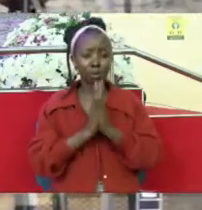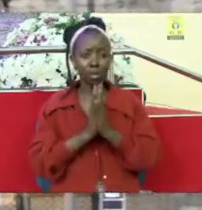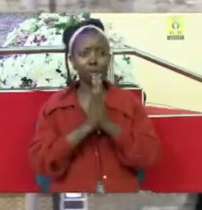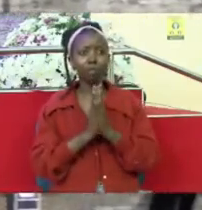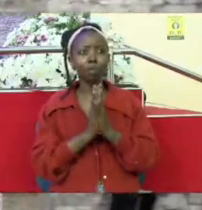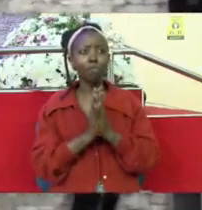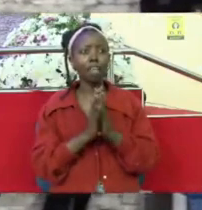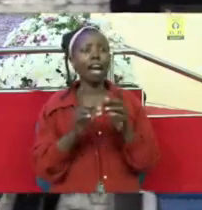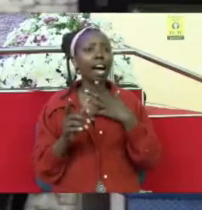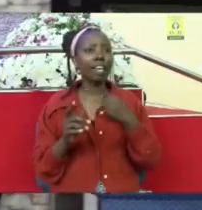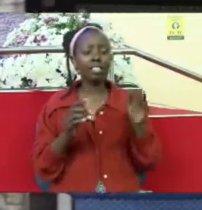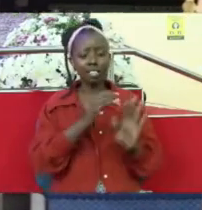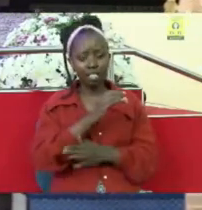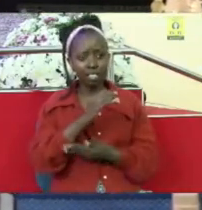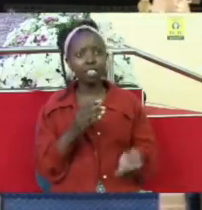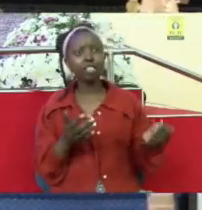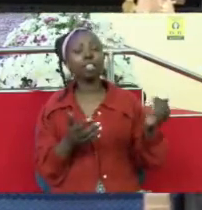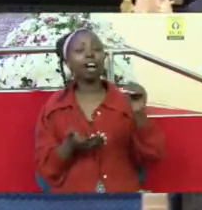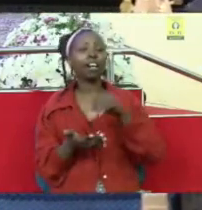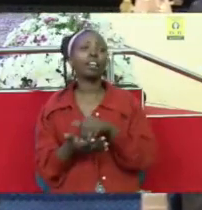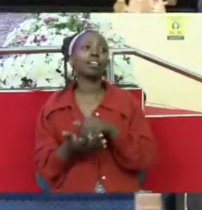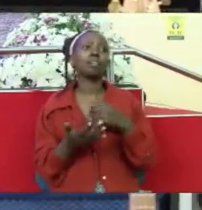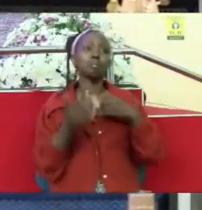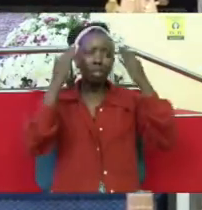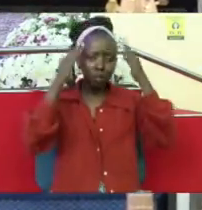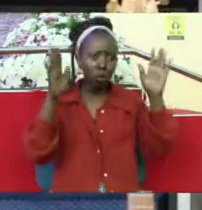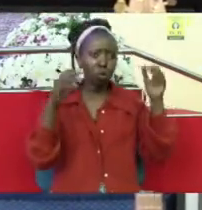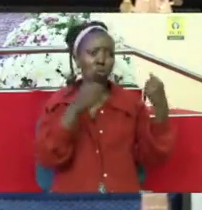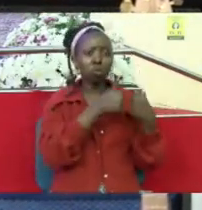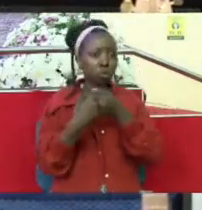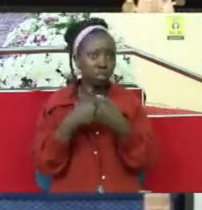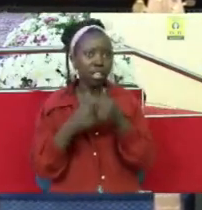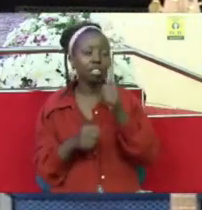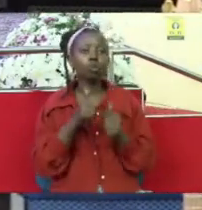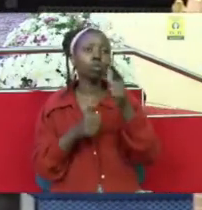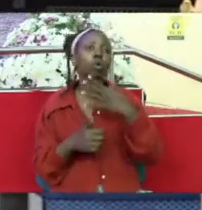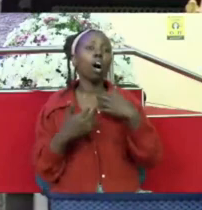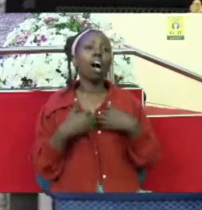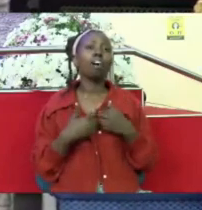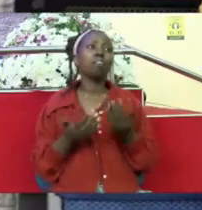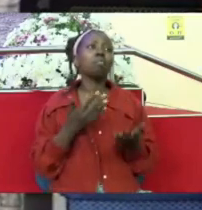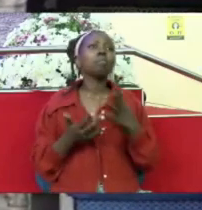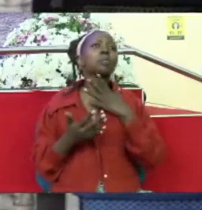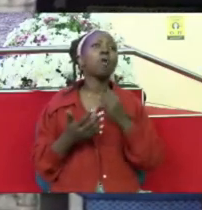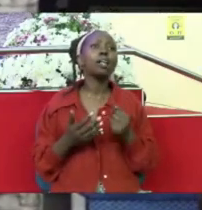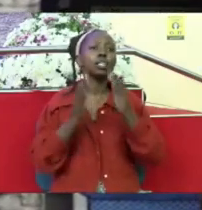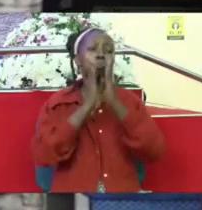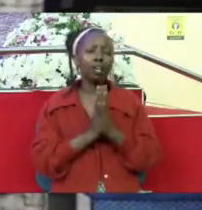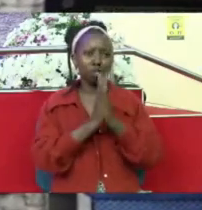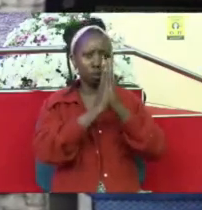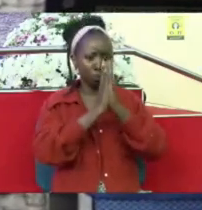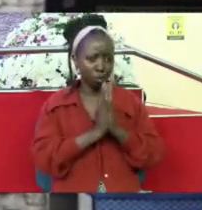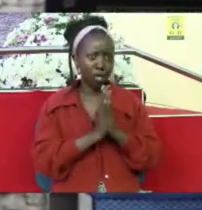that song again. Tutaimba wimbo huo tena. I don't know the pressure that you are going through. Sijui ni msukumo gani unapitia. But maybe you need someone to pray with you. Lakini